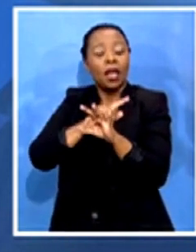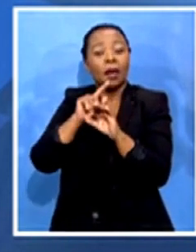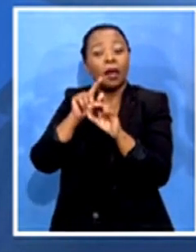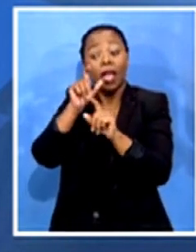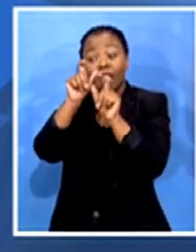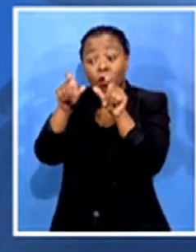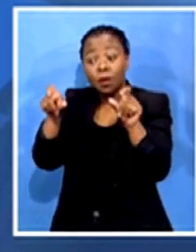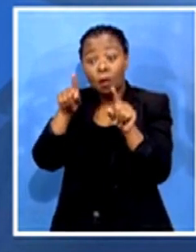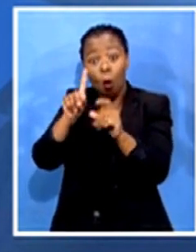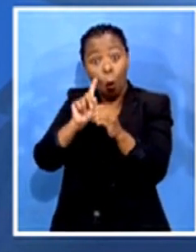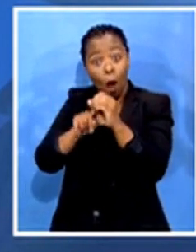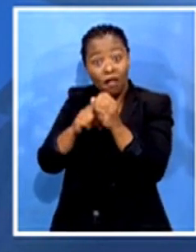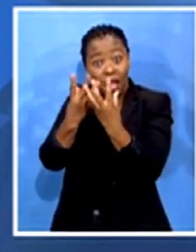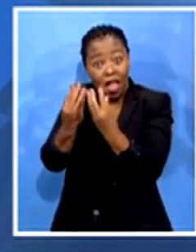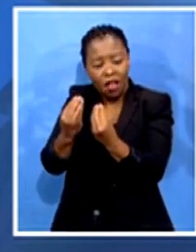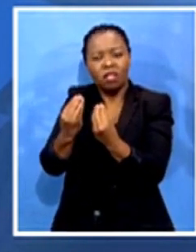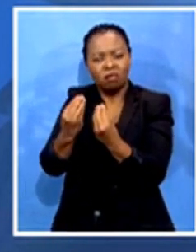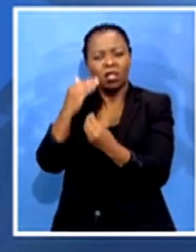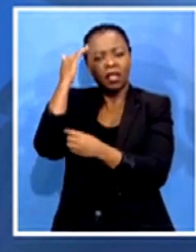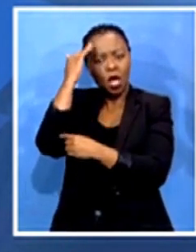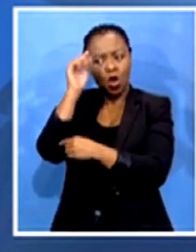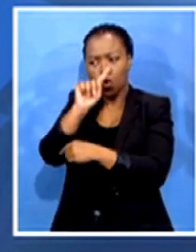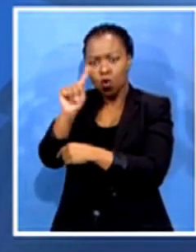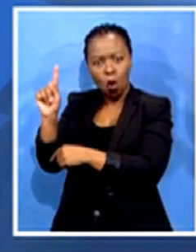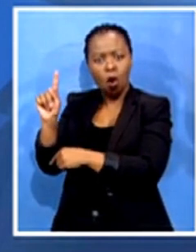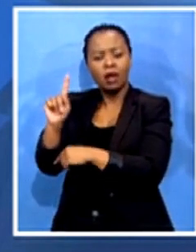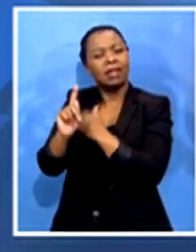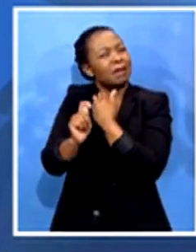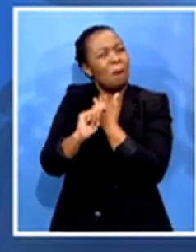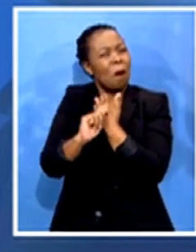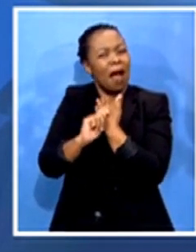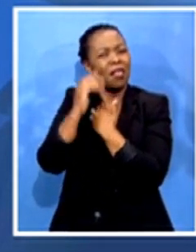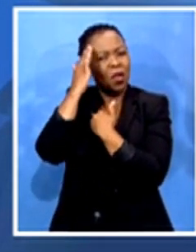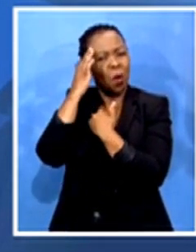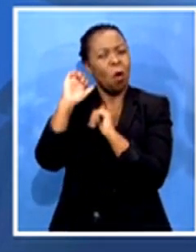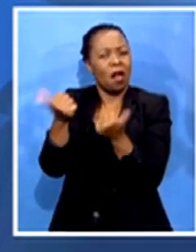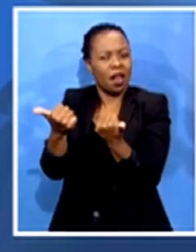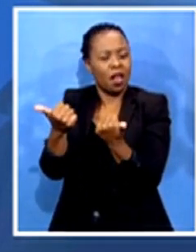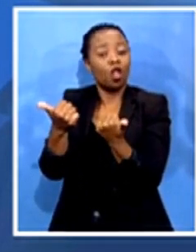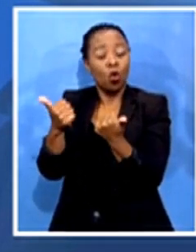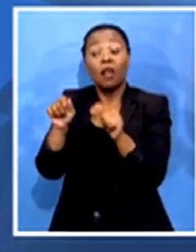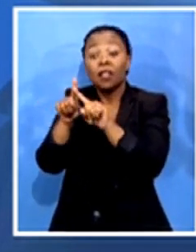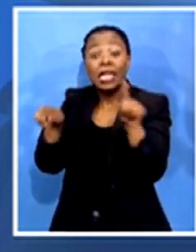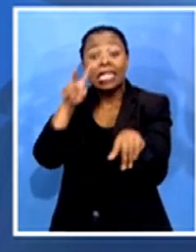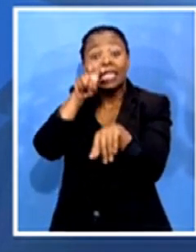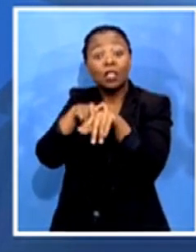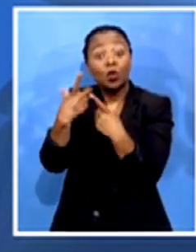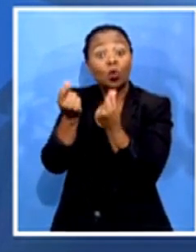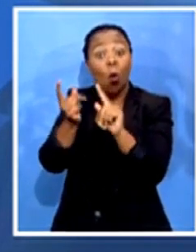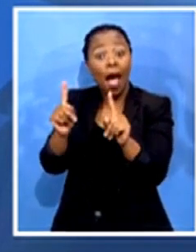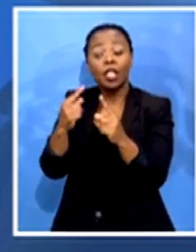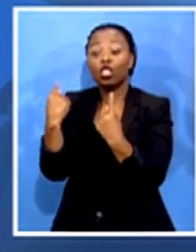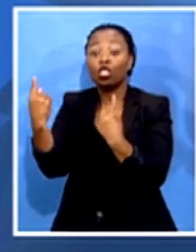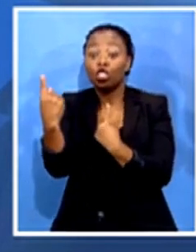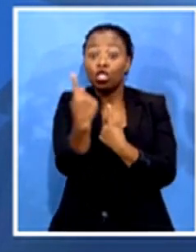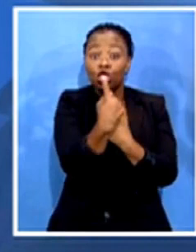it would be temporary. So what they need to do is for each and every client to go to a branch nearby and